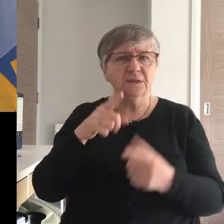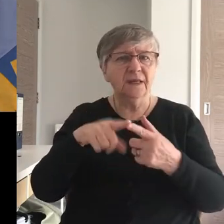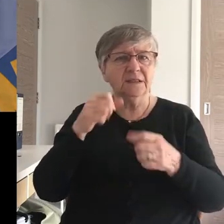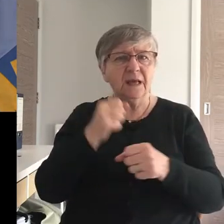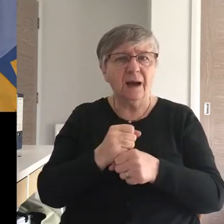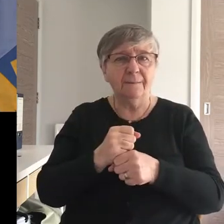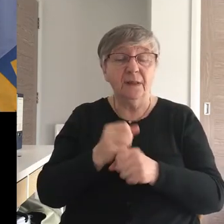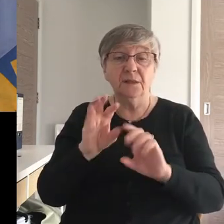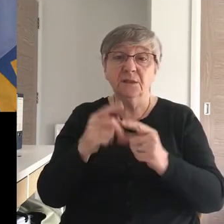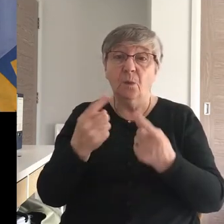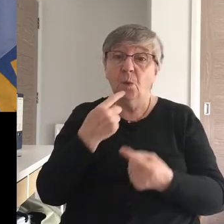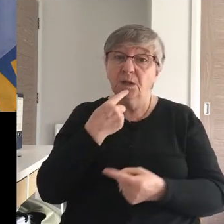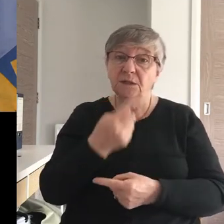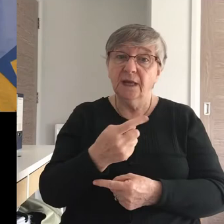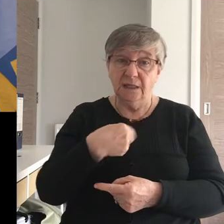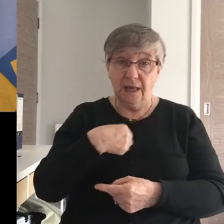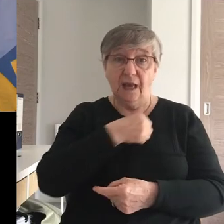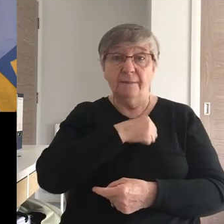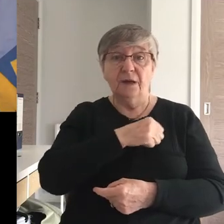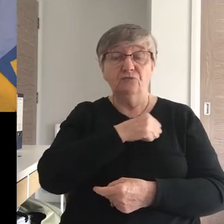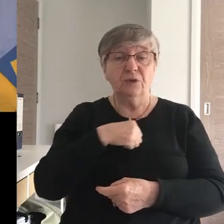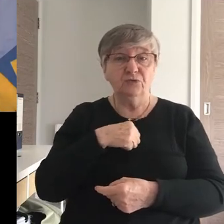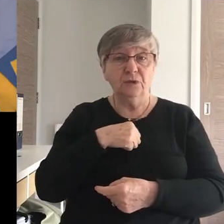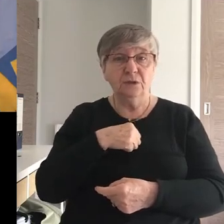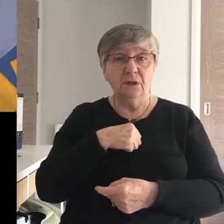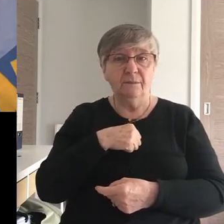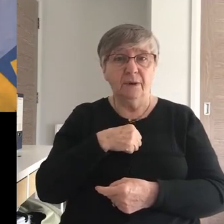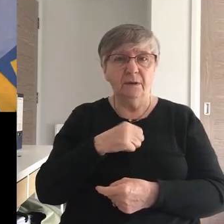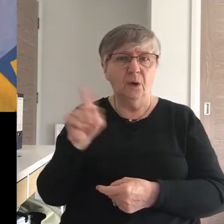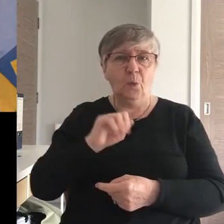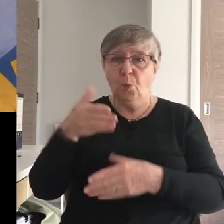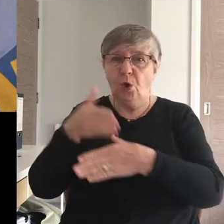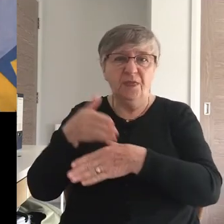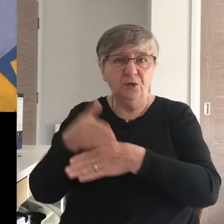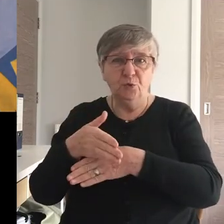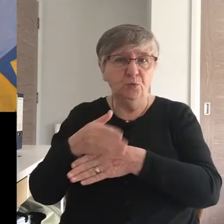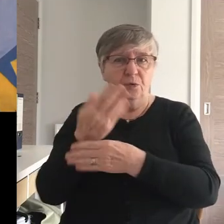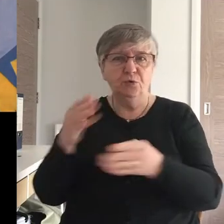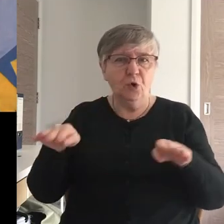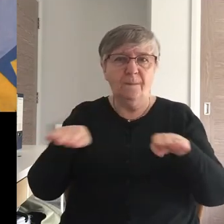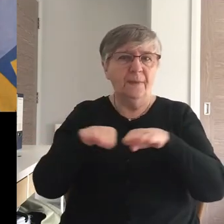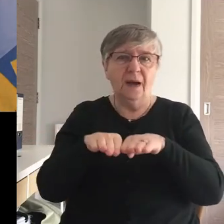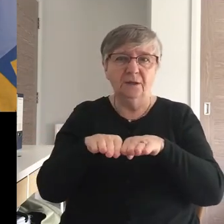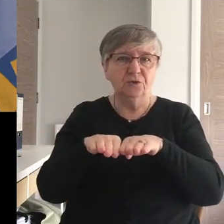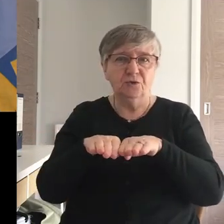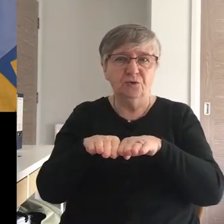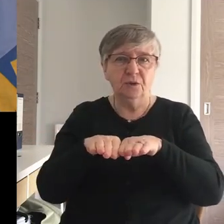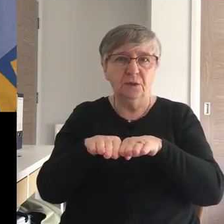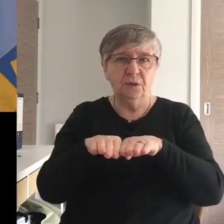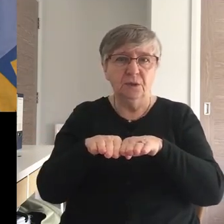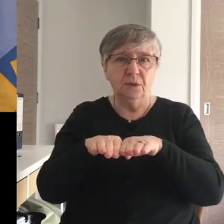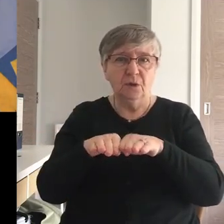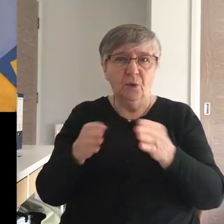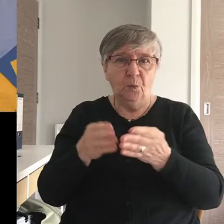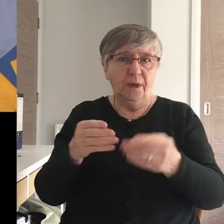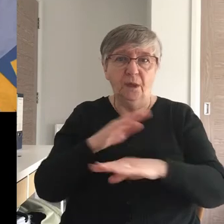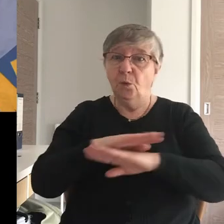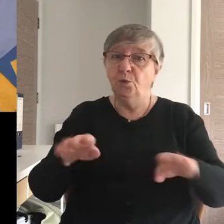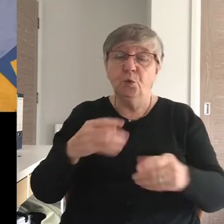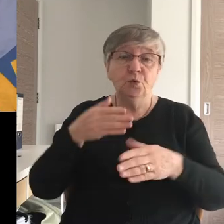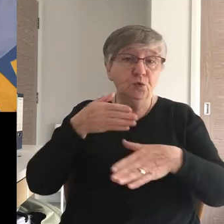is when someone says that they're a Christian, but their deeds don't match up to it. Basically, it's when we do not put our lives where our mouths